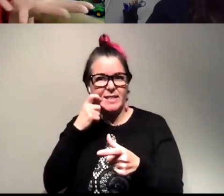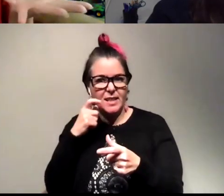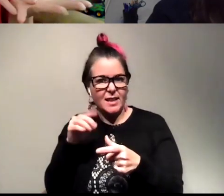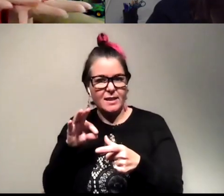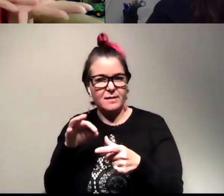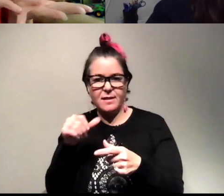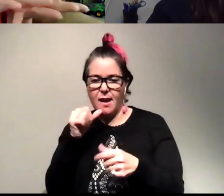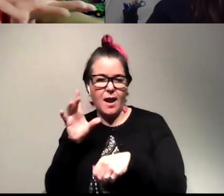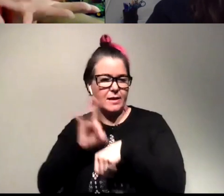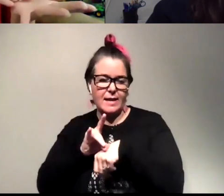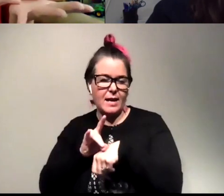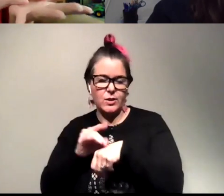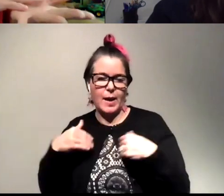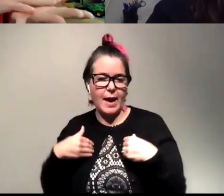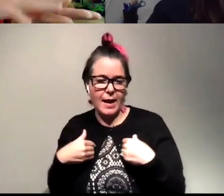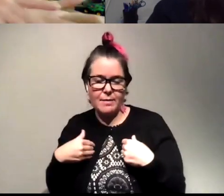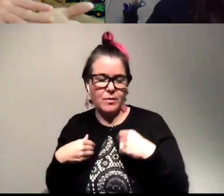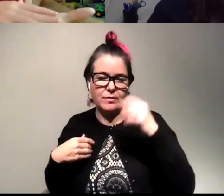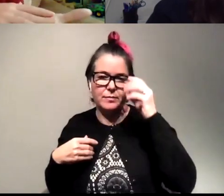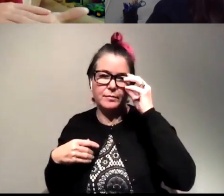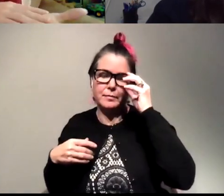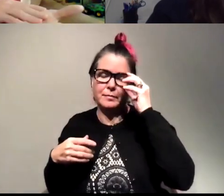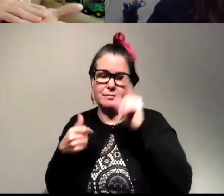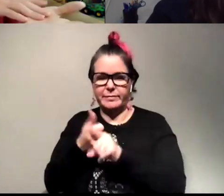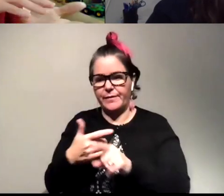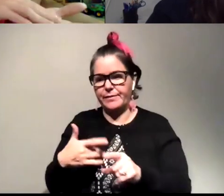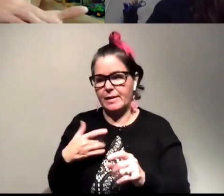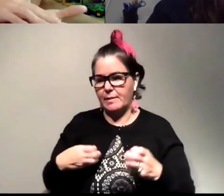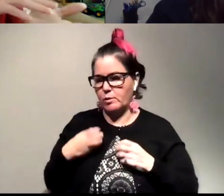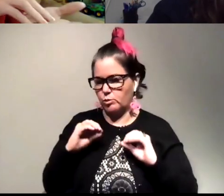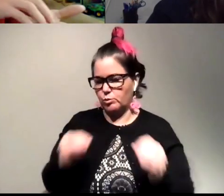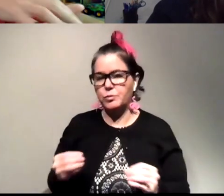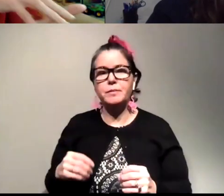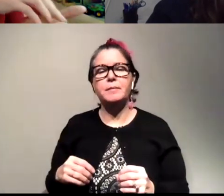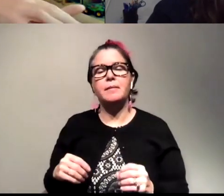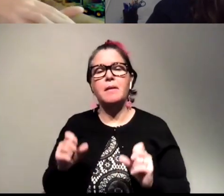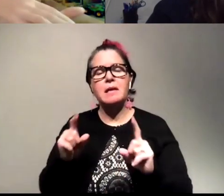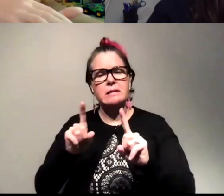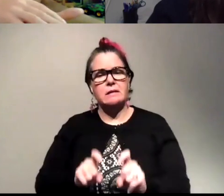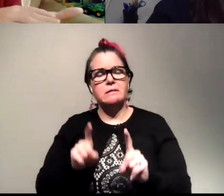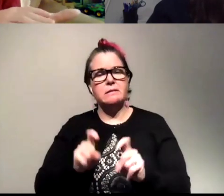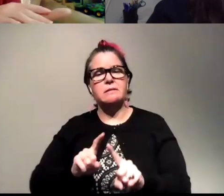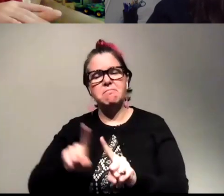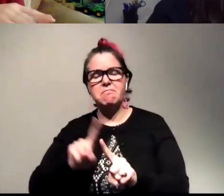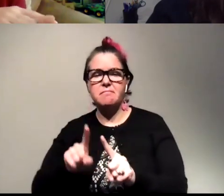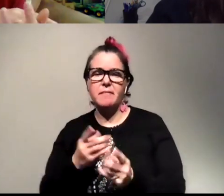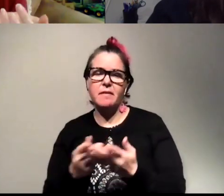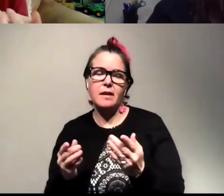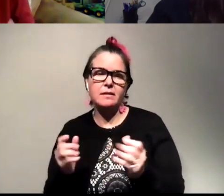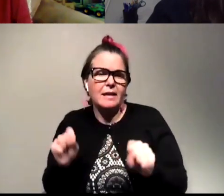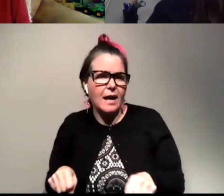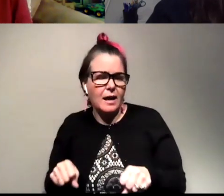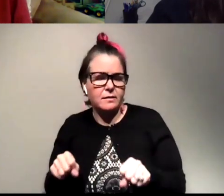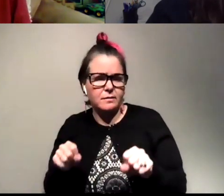not attached to an animal with feelings and emotions, and we can test different things. That's